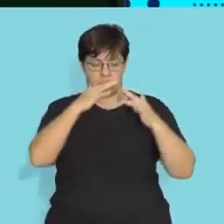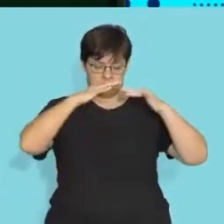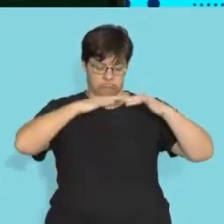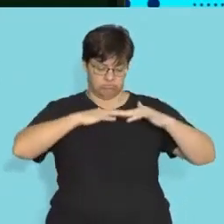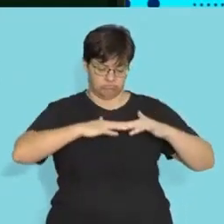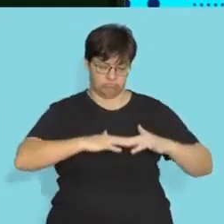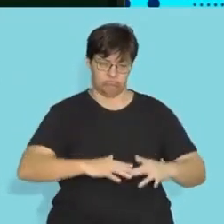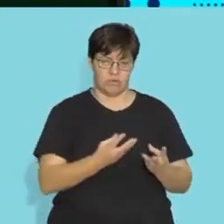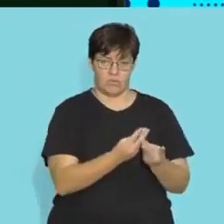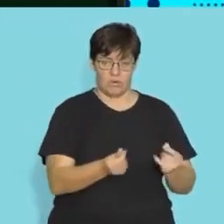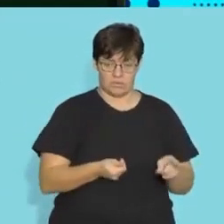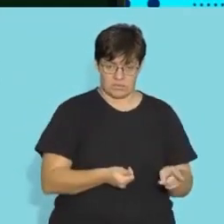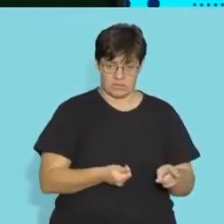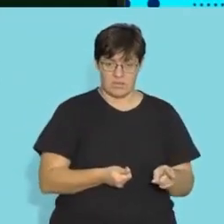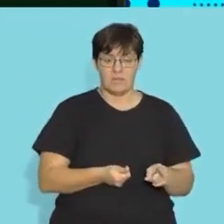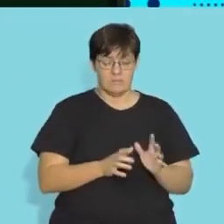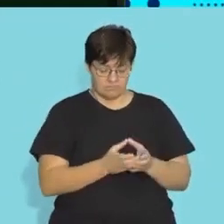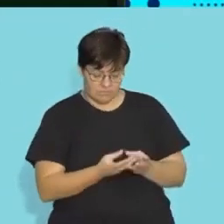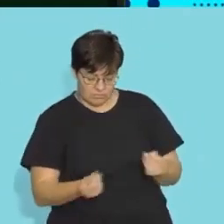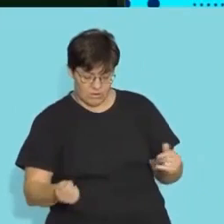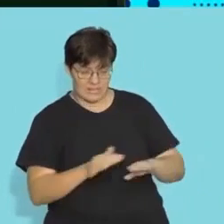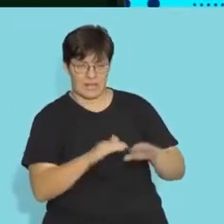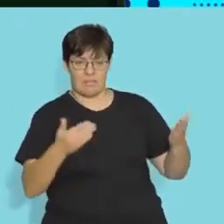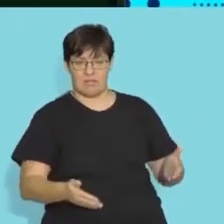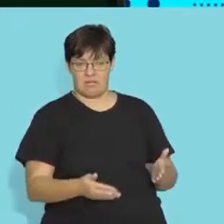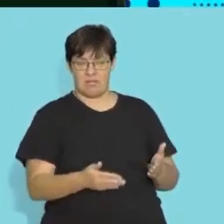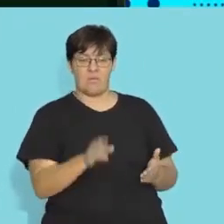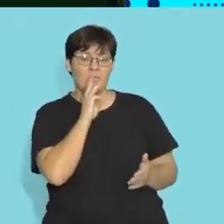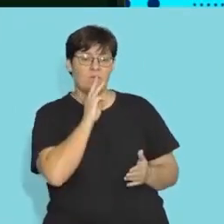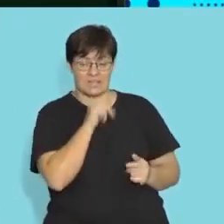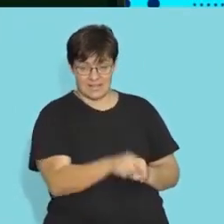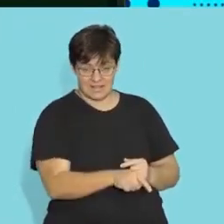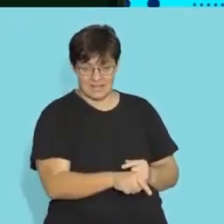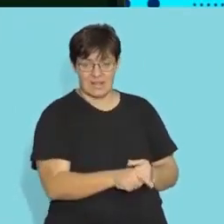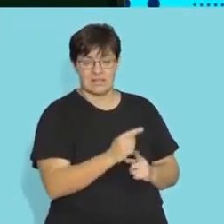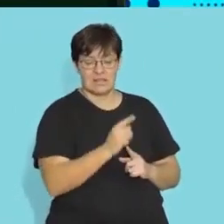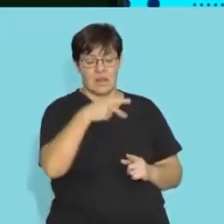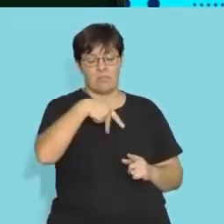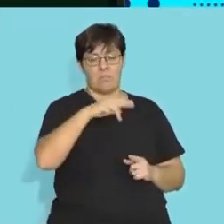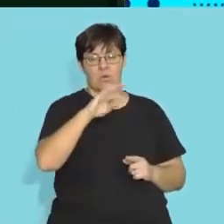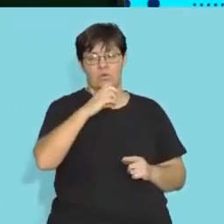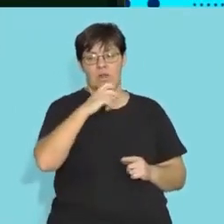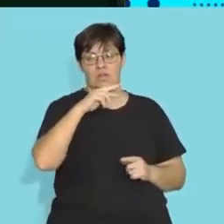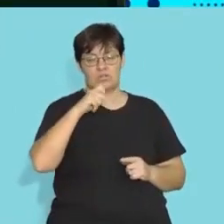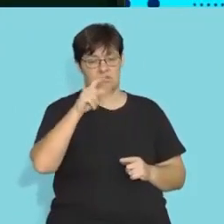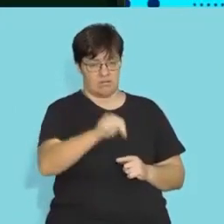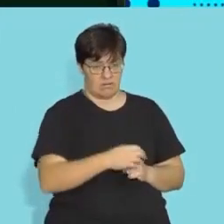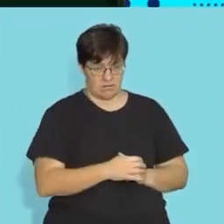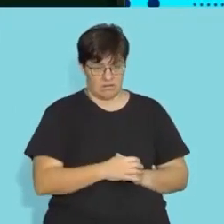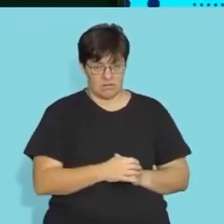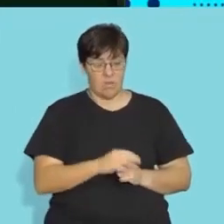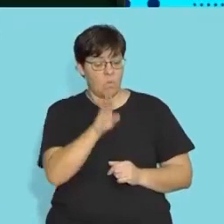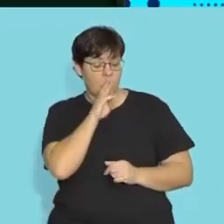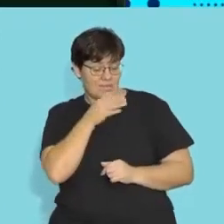water is absorbed into the ground, and that collects into this ground table water, which then we refer to as percolation.